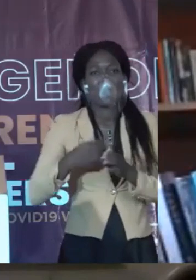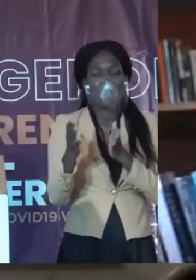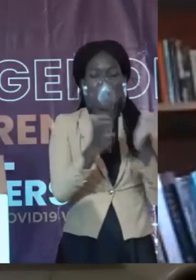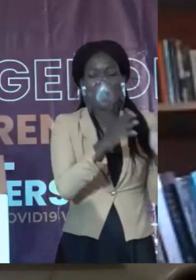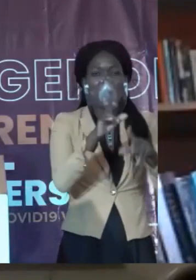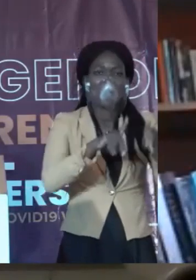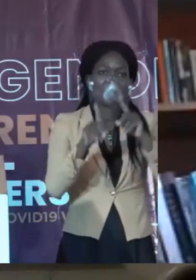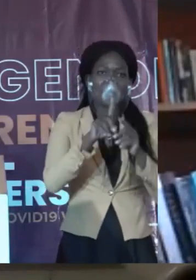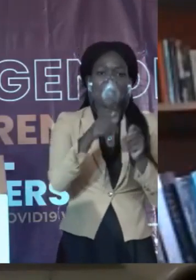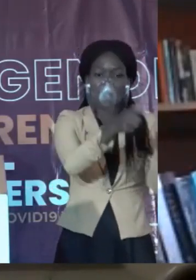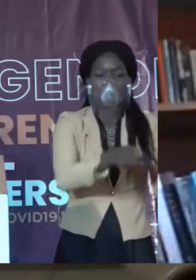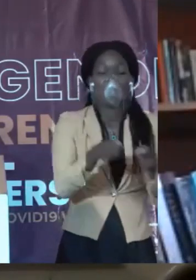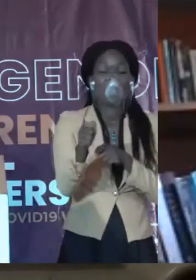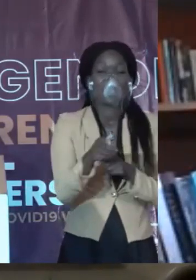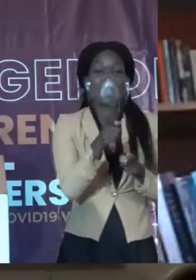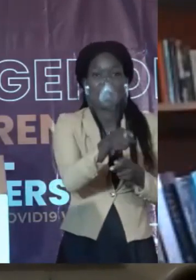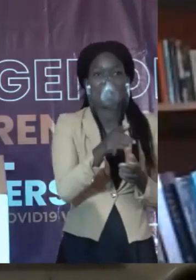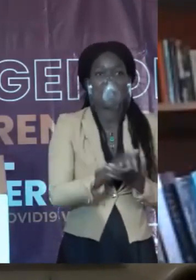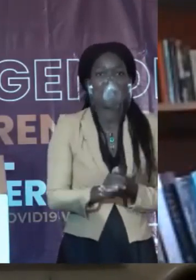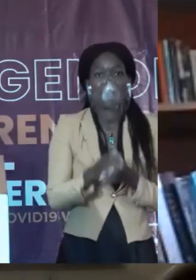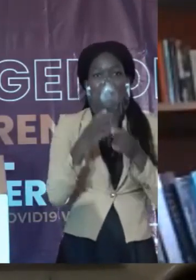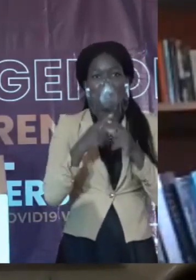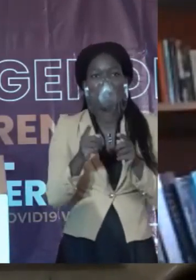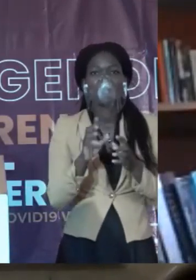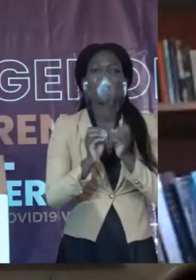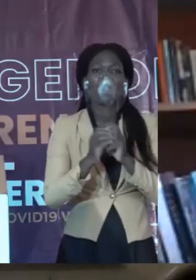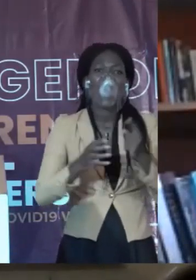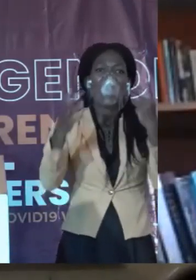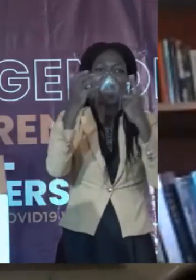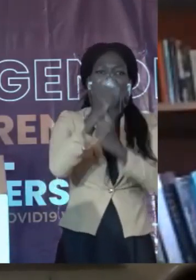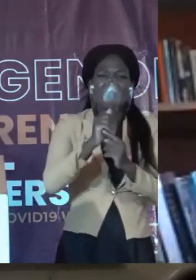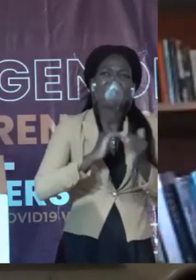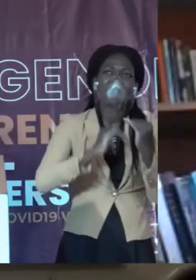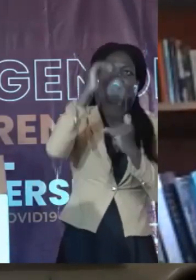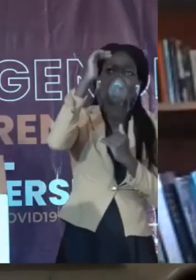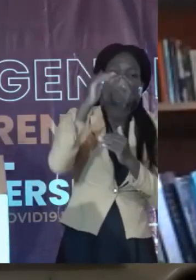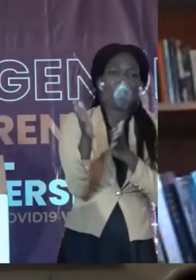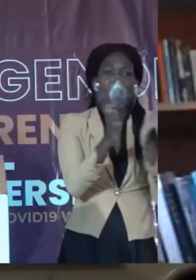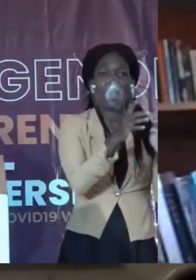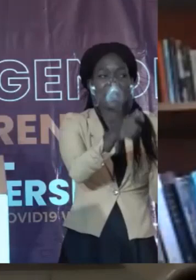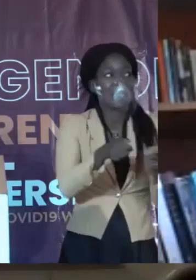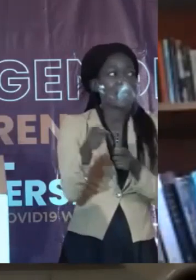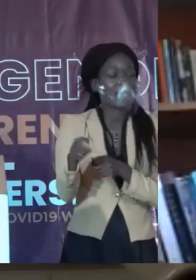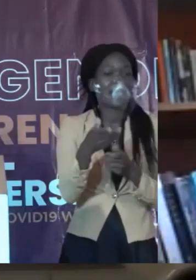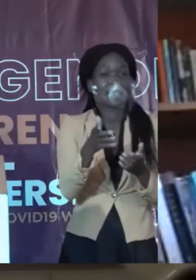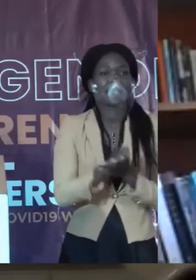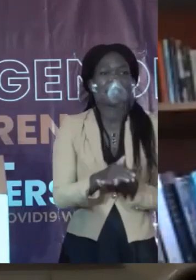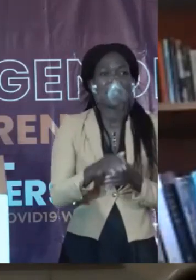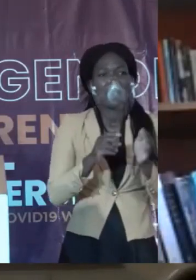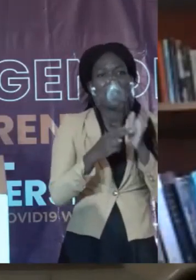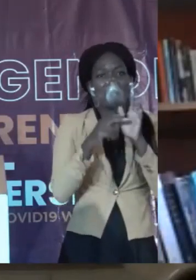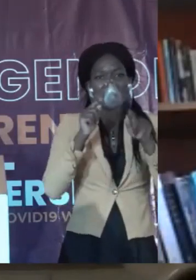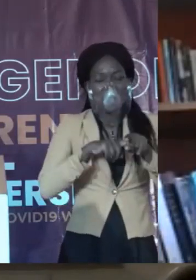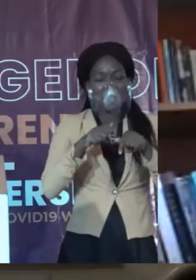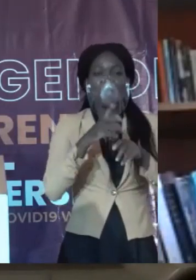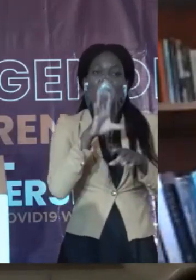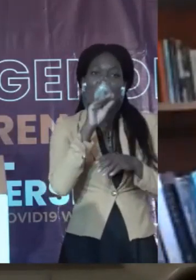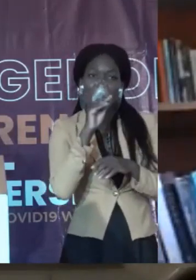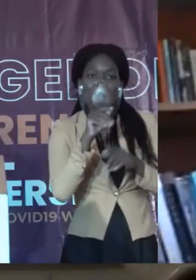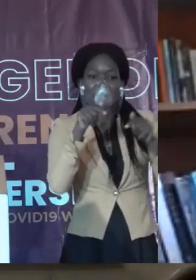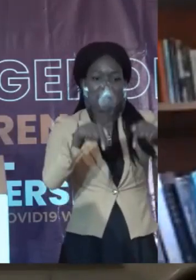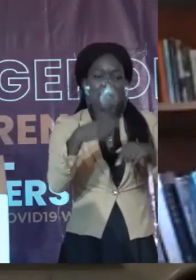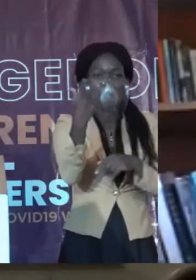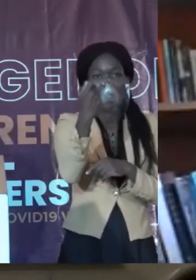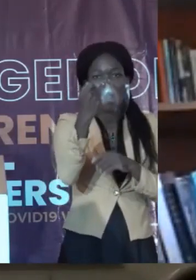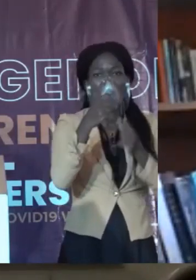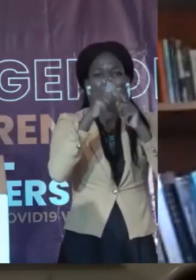in the agriculture sector, but also reaching their full potential in agriculture. I think in this case, we're talking about Malawi, but also talking about the